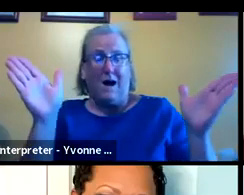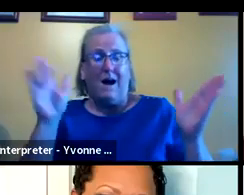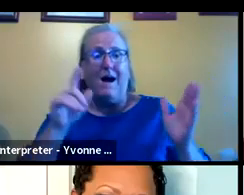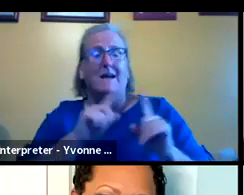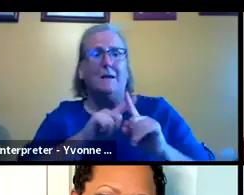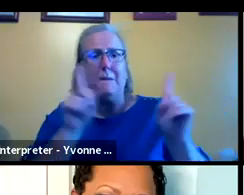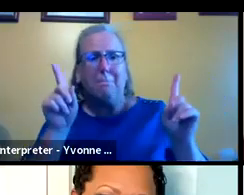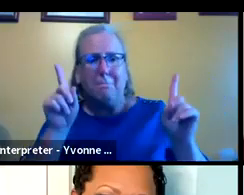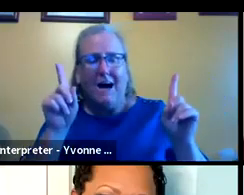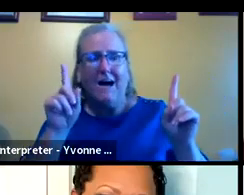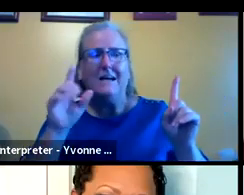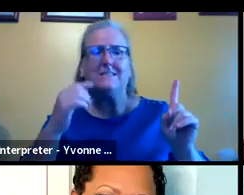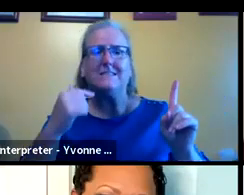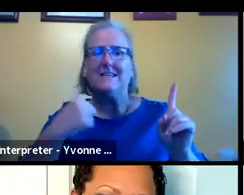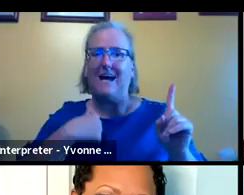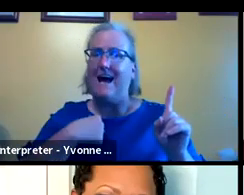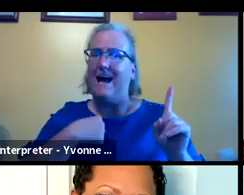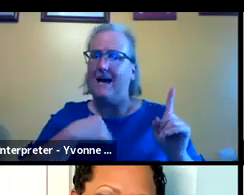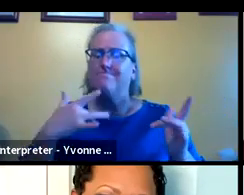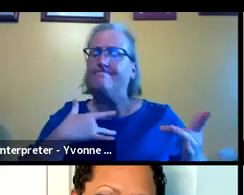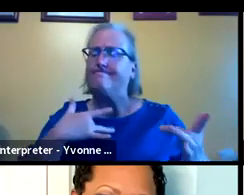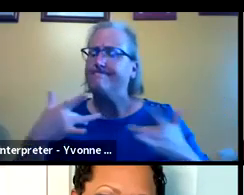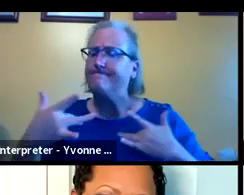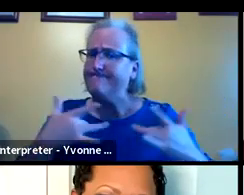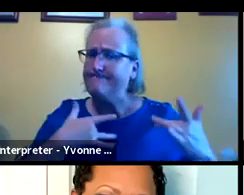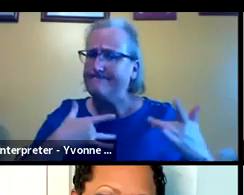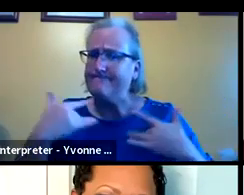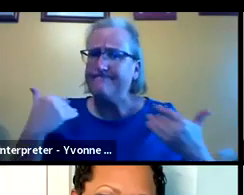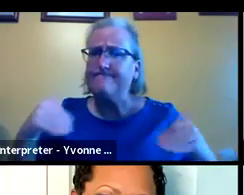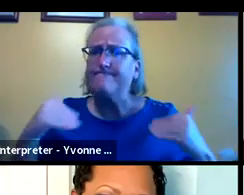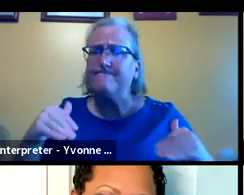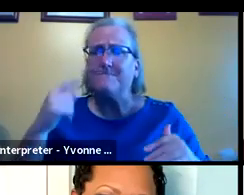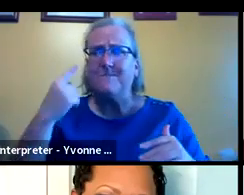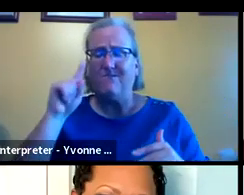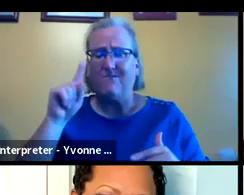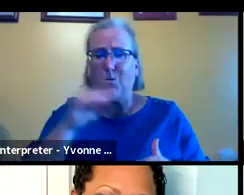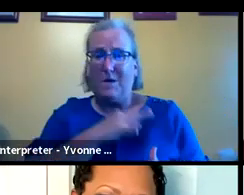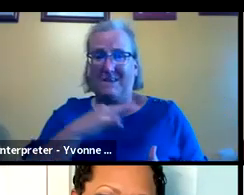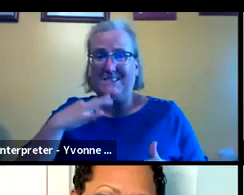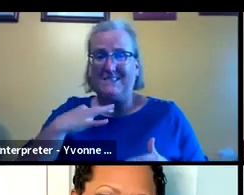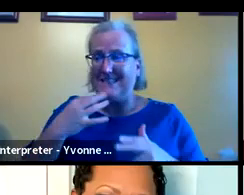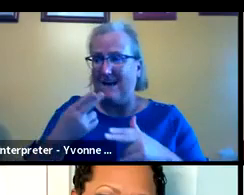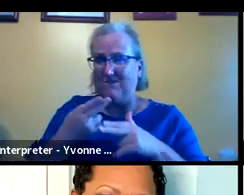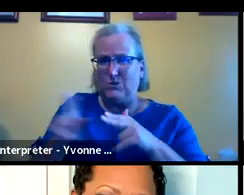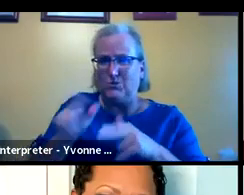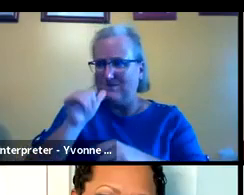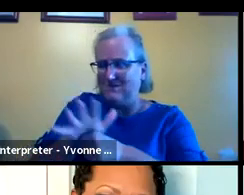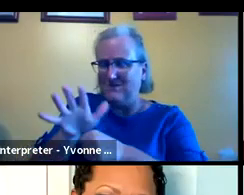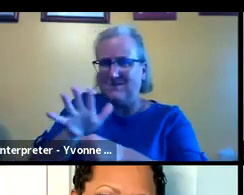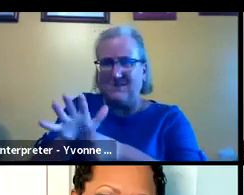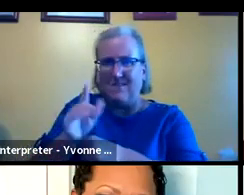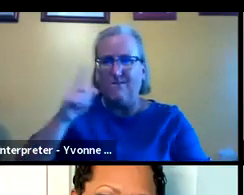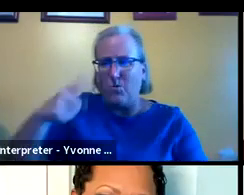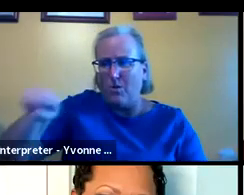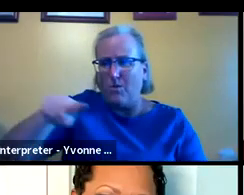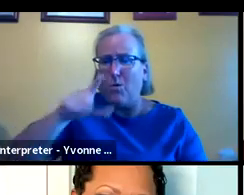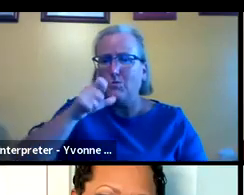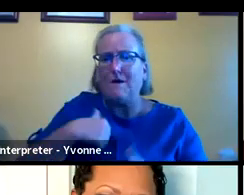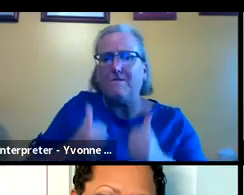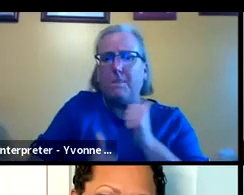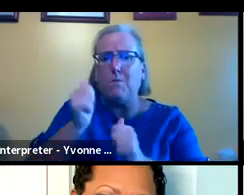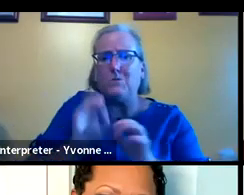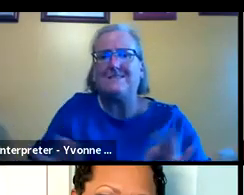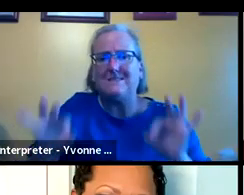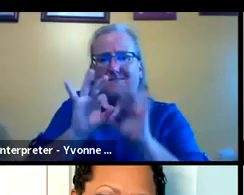not to convey my deep concern that I have for staff shortages for our students with the most significant needs. Many of